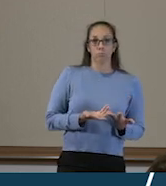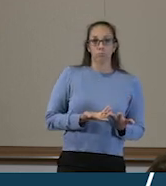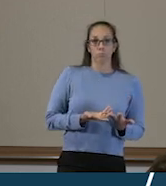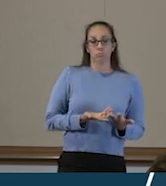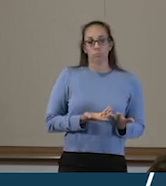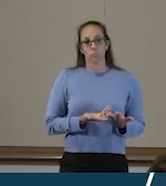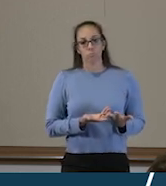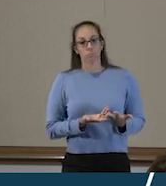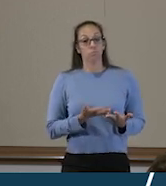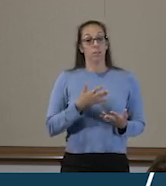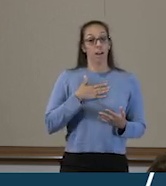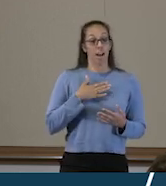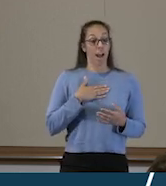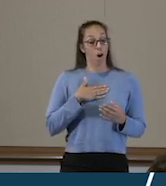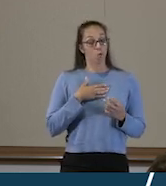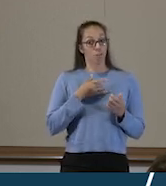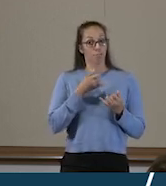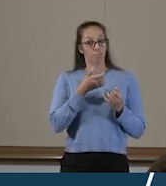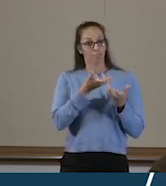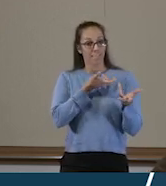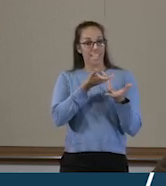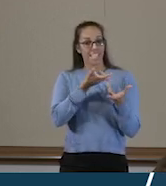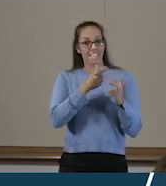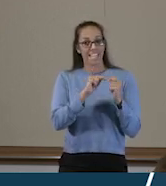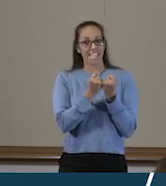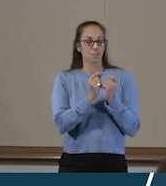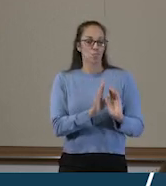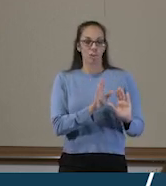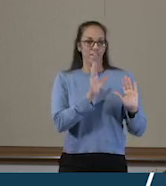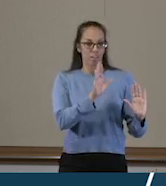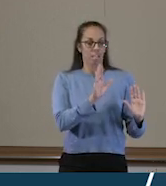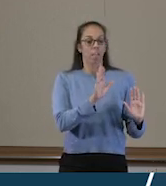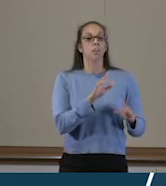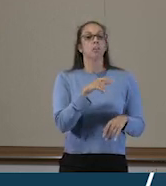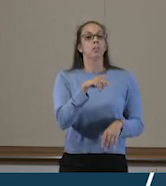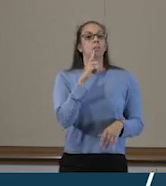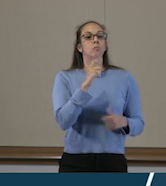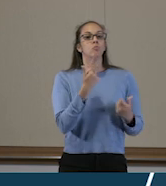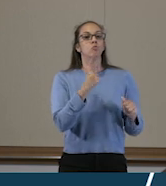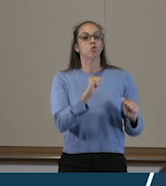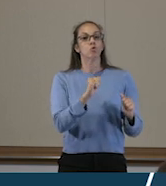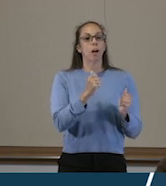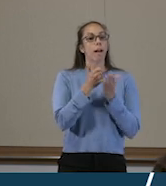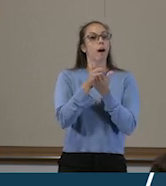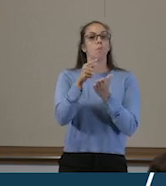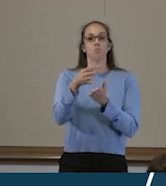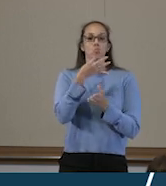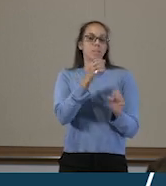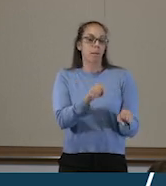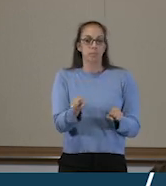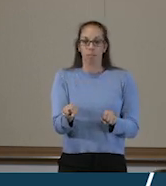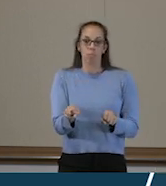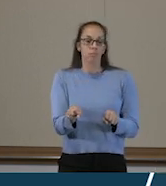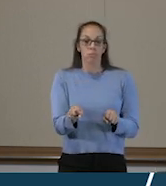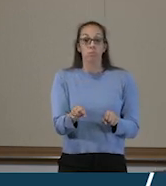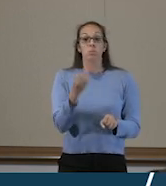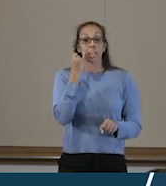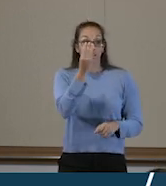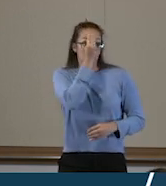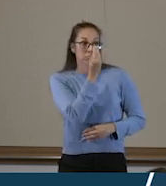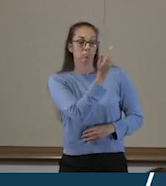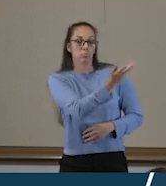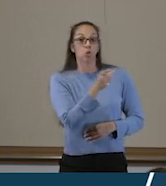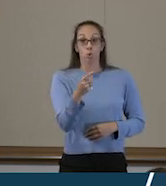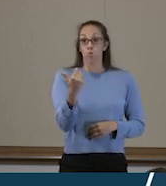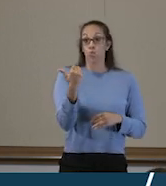our intake team is wonderful. They will try to get you assisted as quickly as possible. If you tell them that you